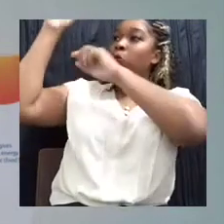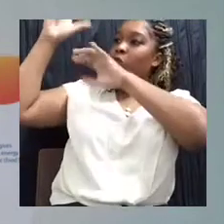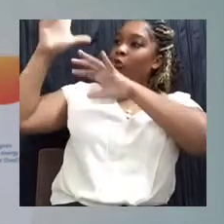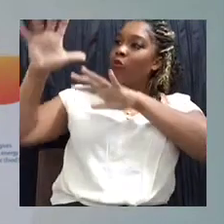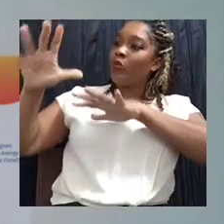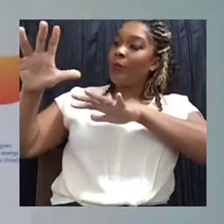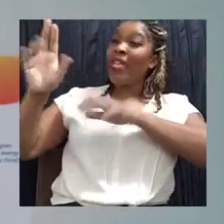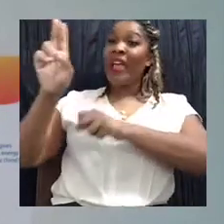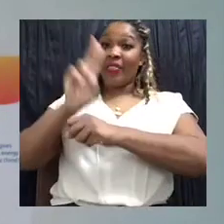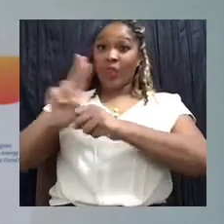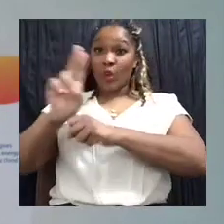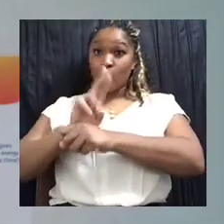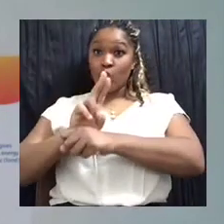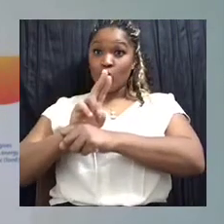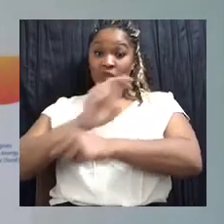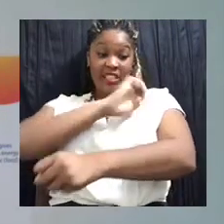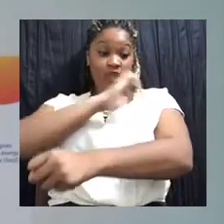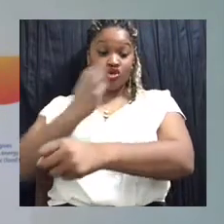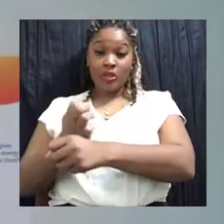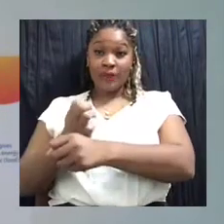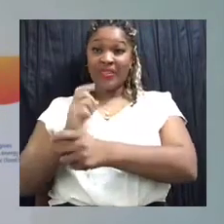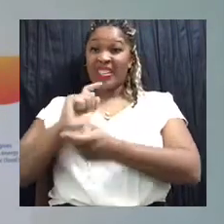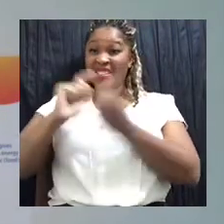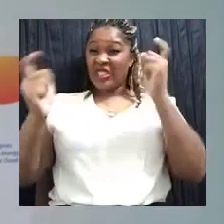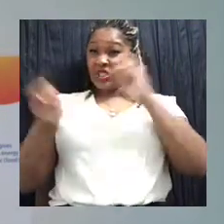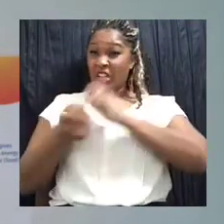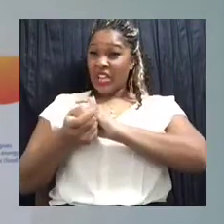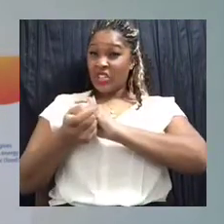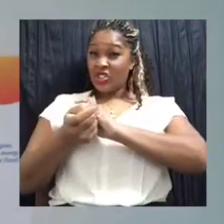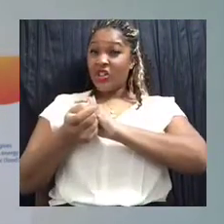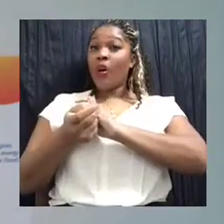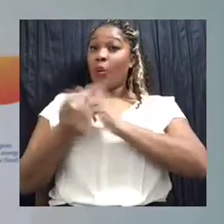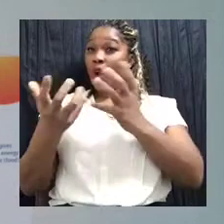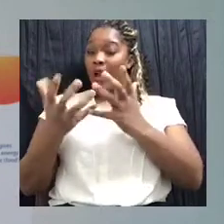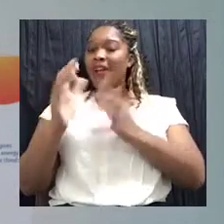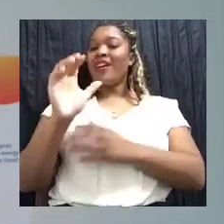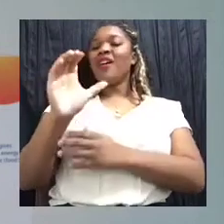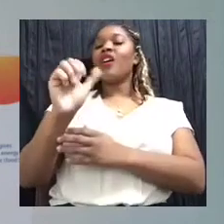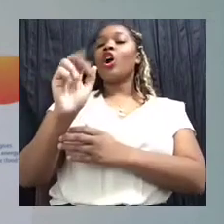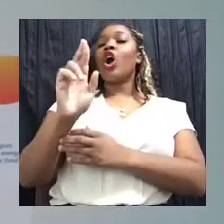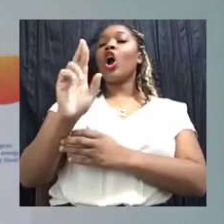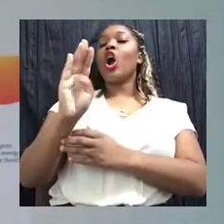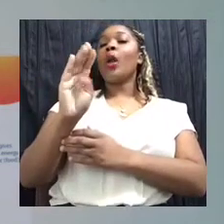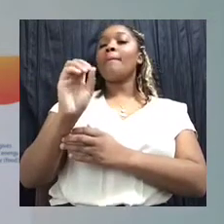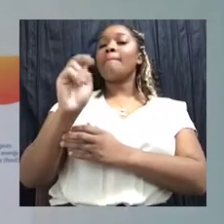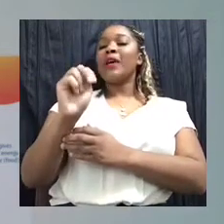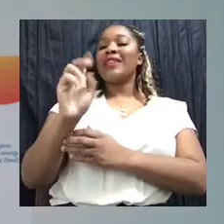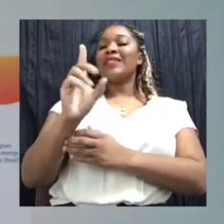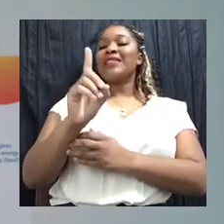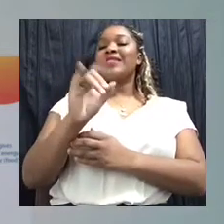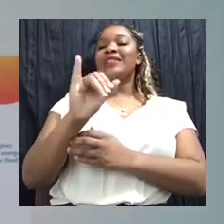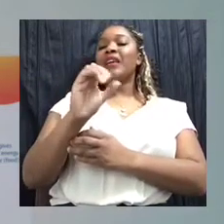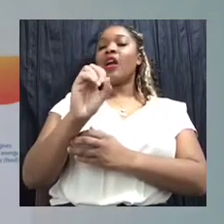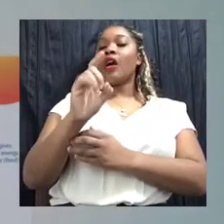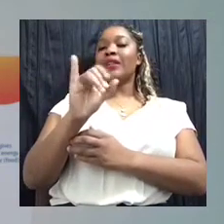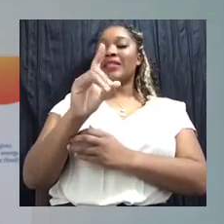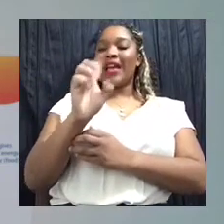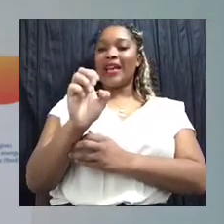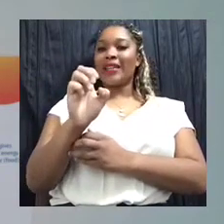energy to change carbon dioxide from the air into